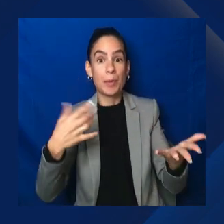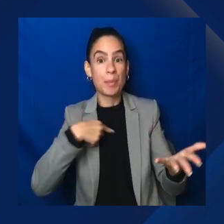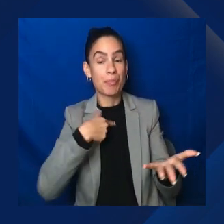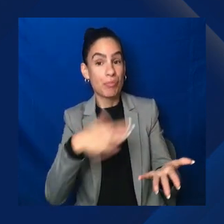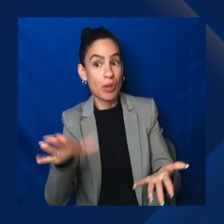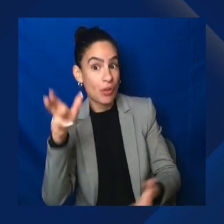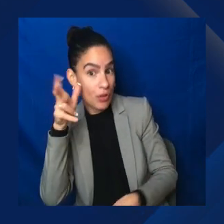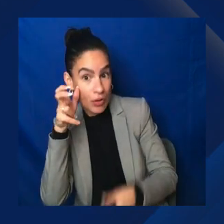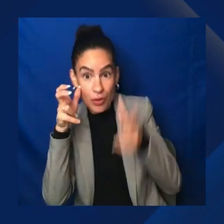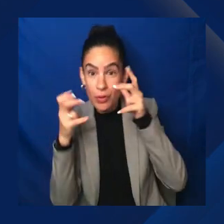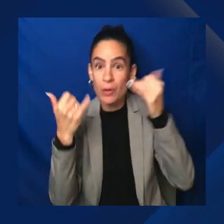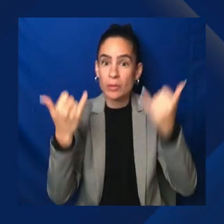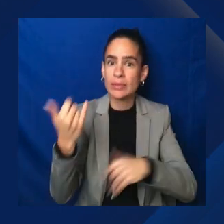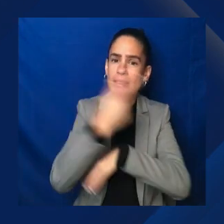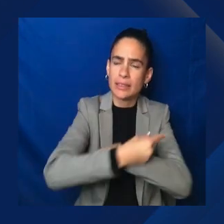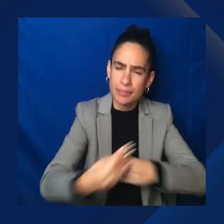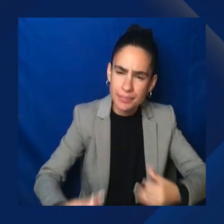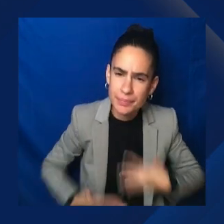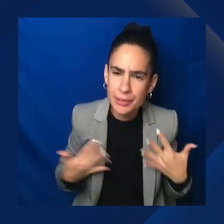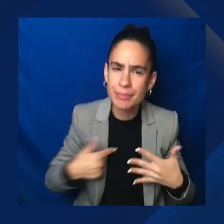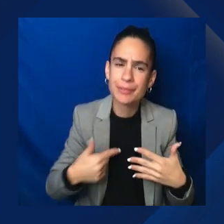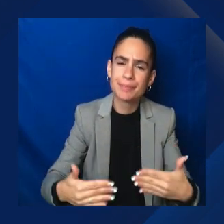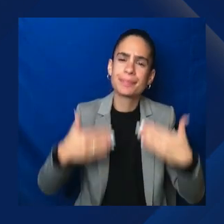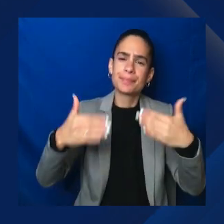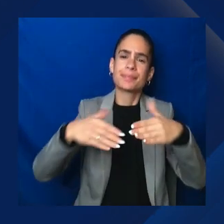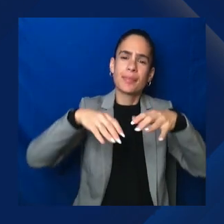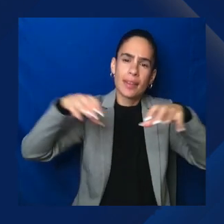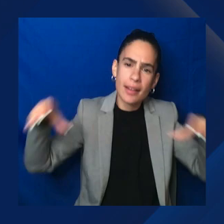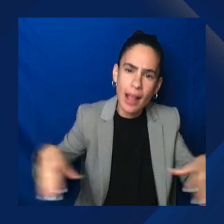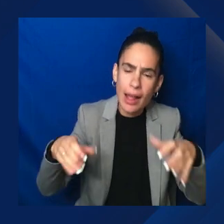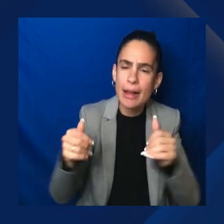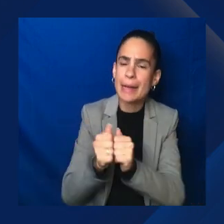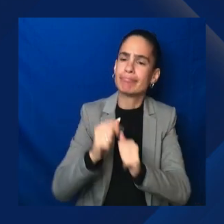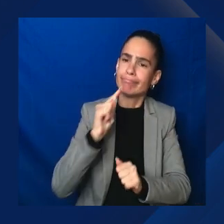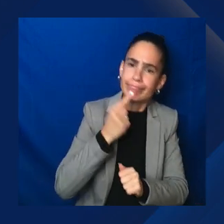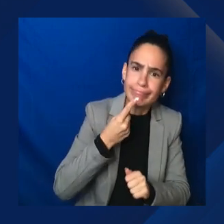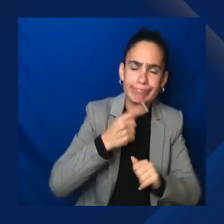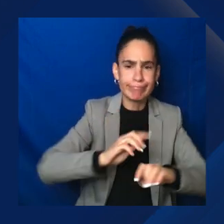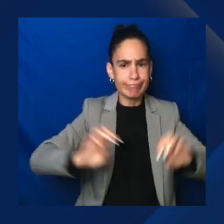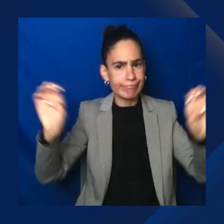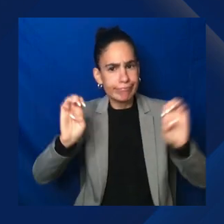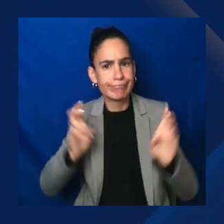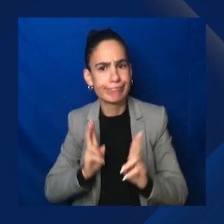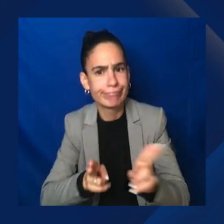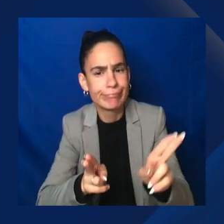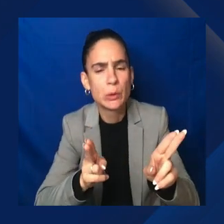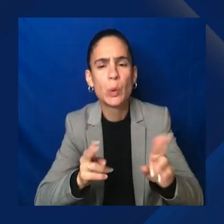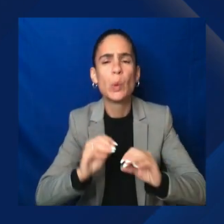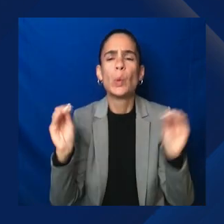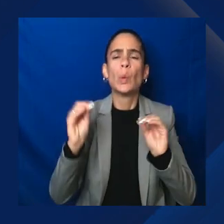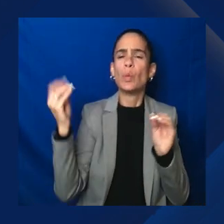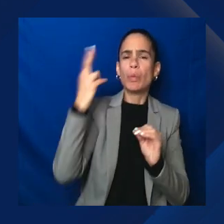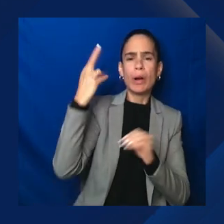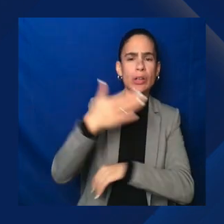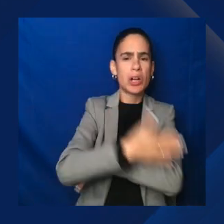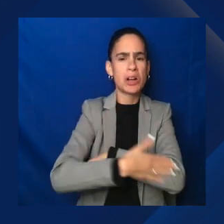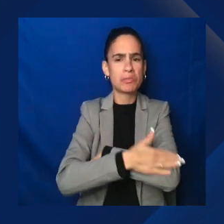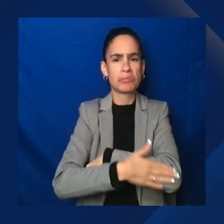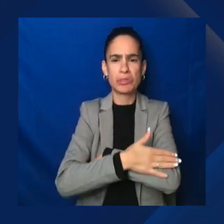urgency. There's absolutely no reason that in a country as rich and powerful as the United States of